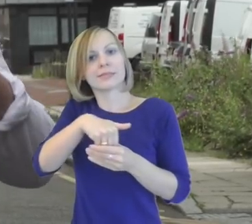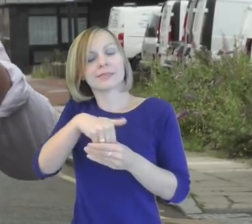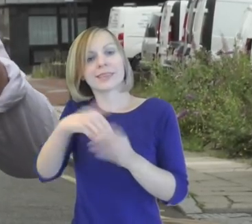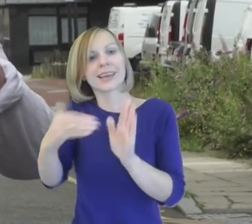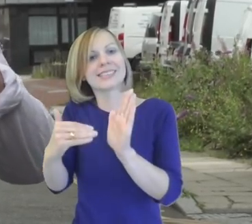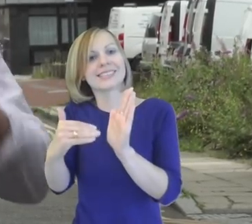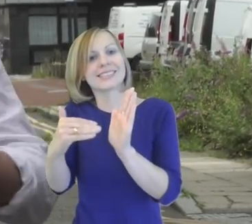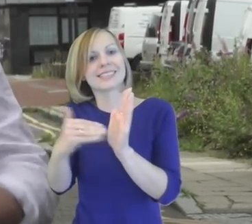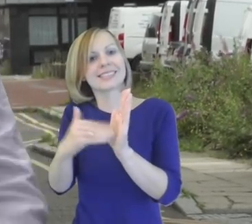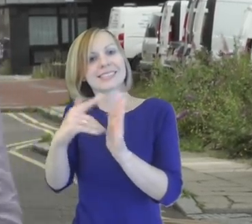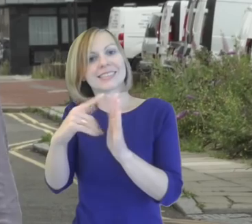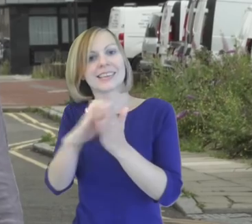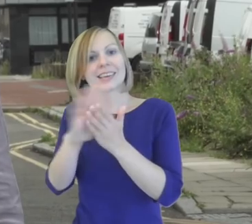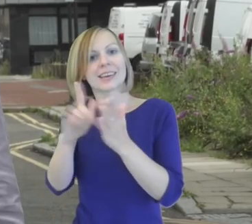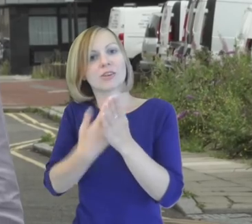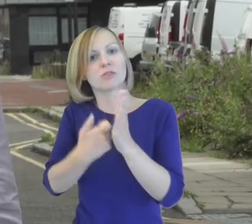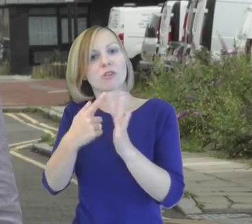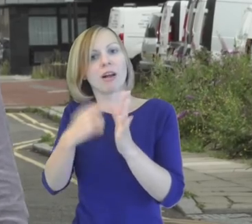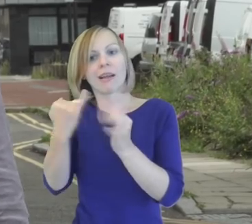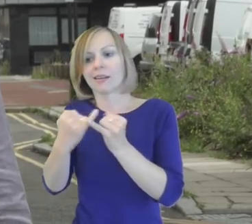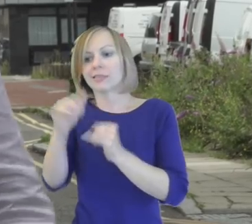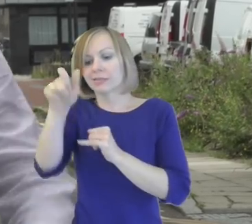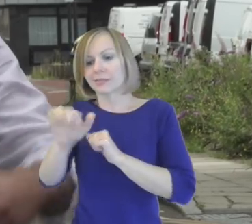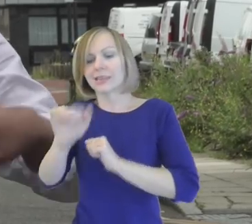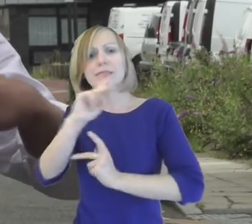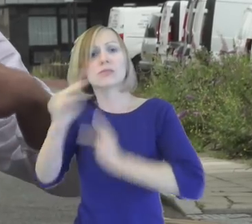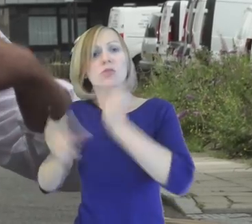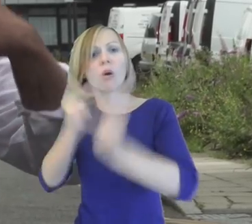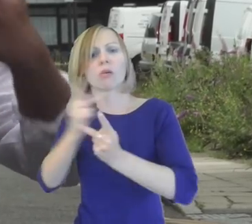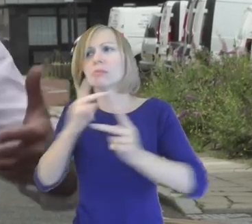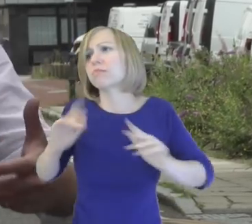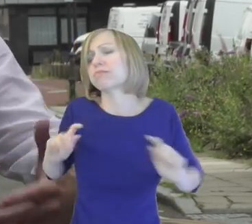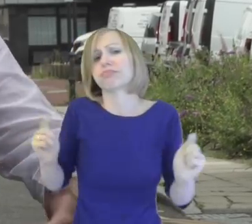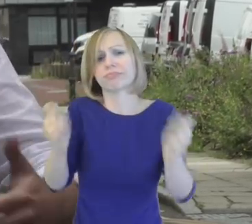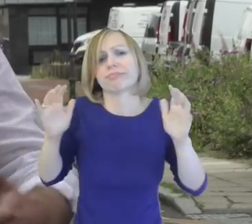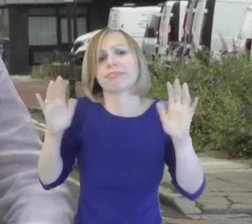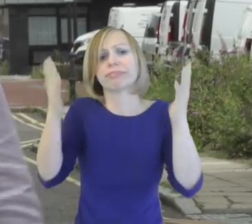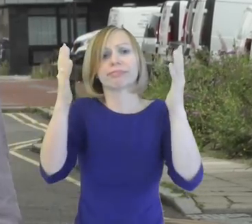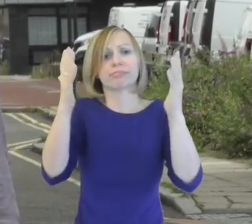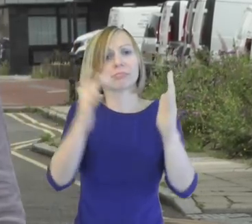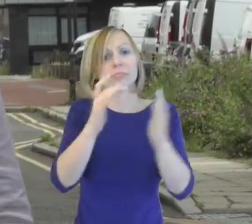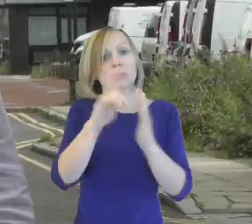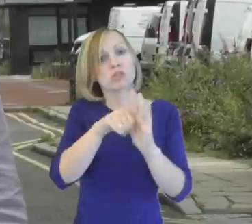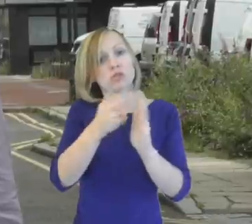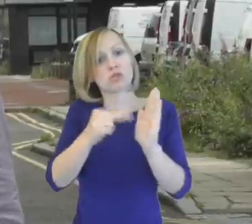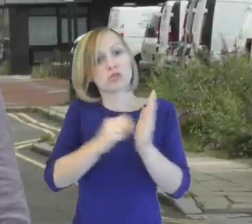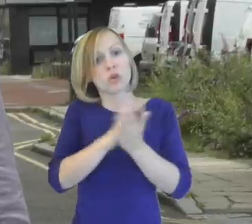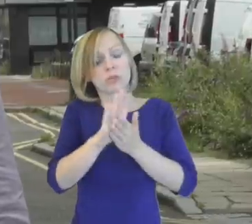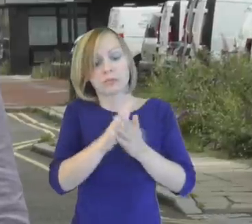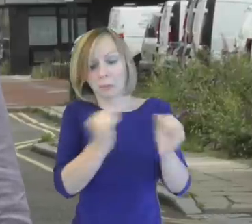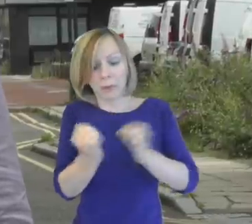Zechariah, as he celebrates the birth of John the Baptist, and with pride and with prophecy,